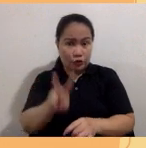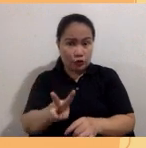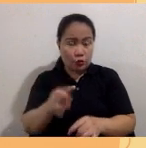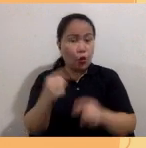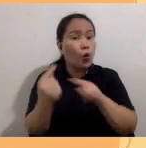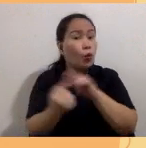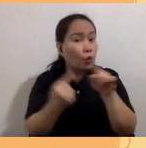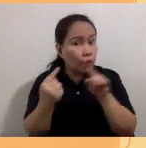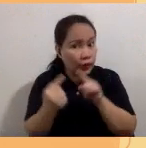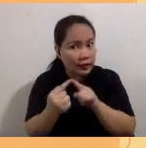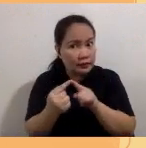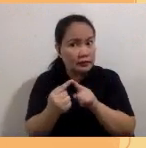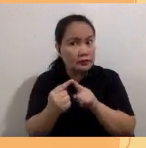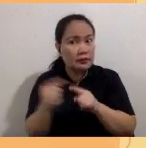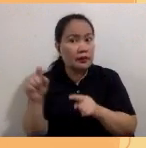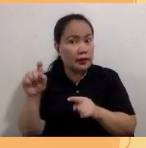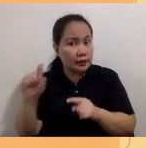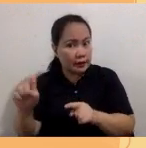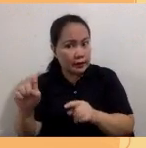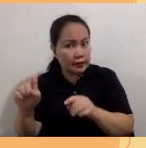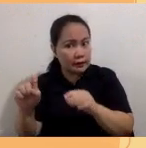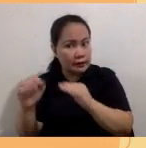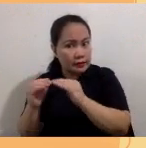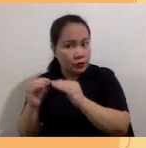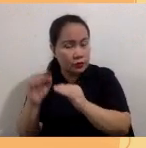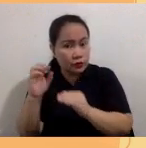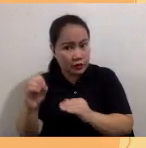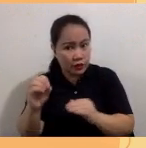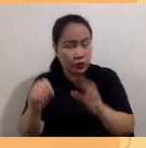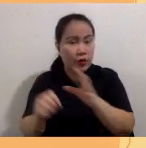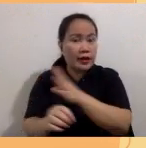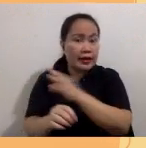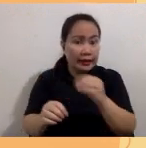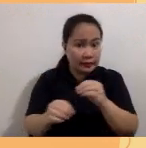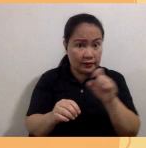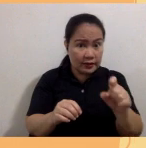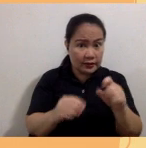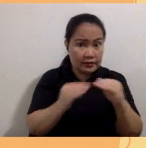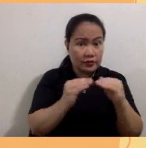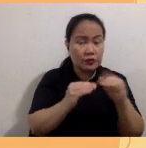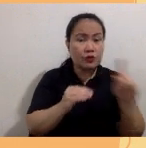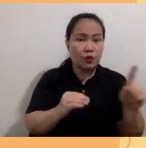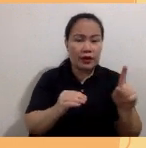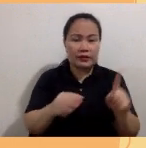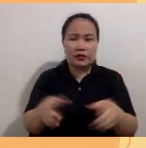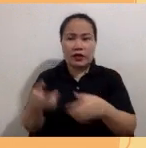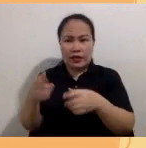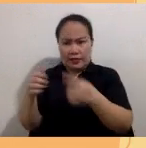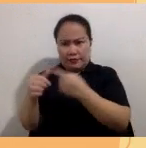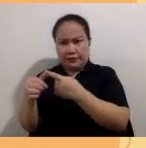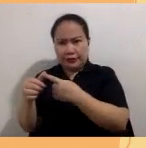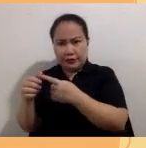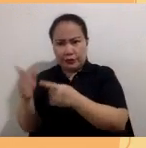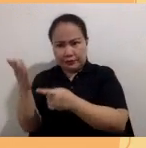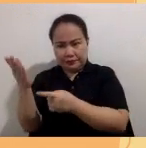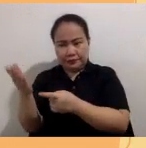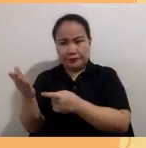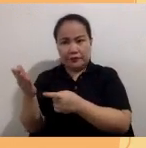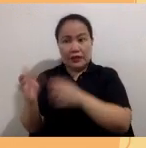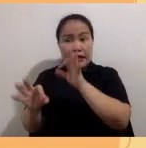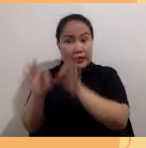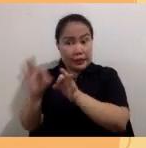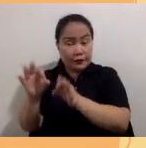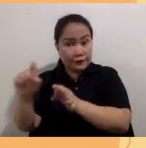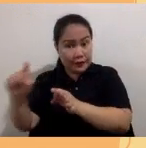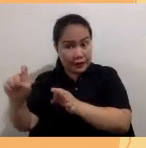over x minus 2 when x is equal to 0 and x is equal to 1. Let's have the first one. So,